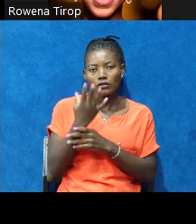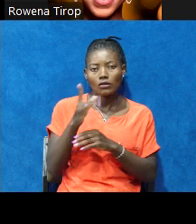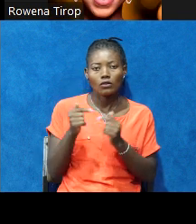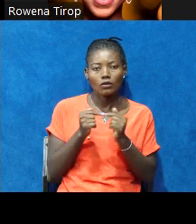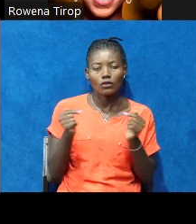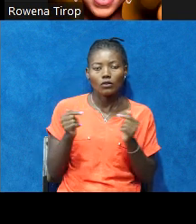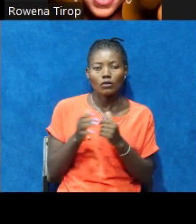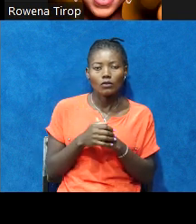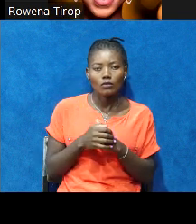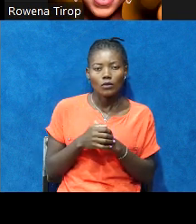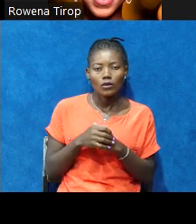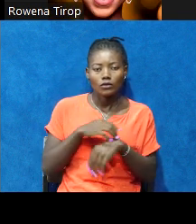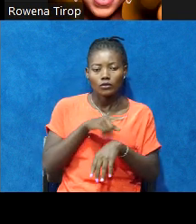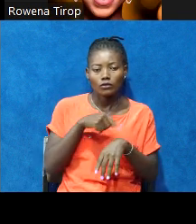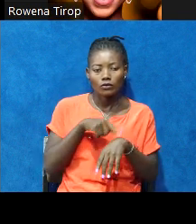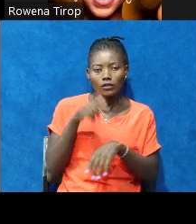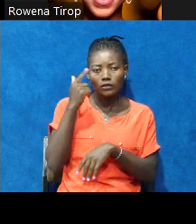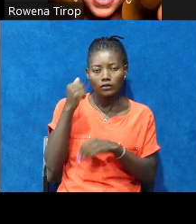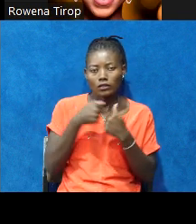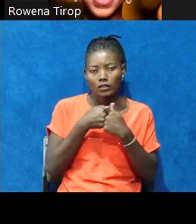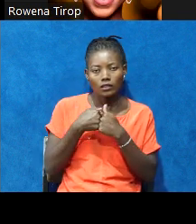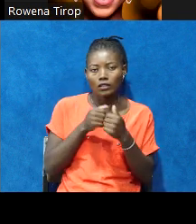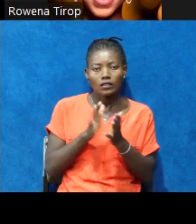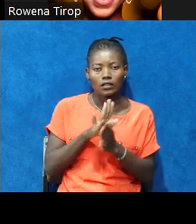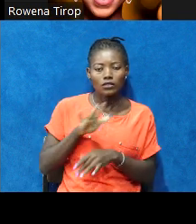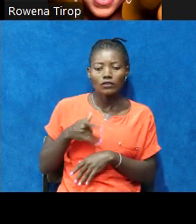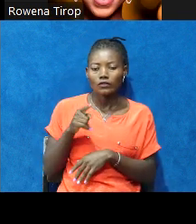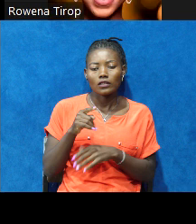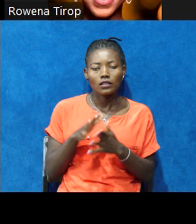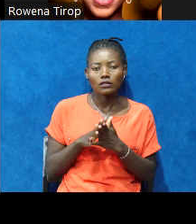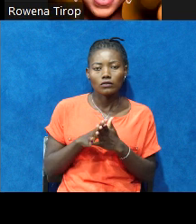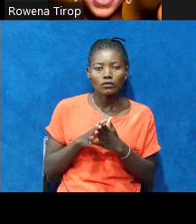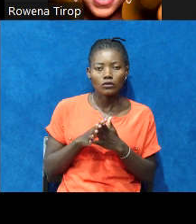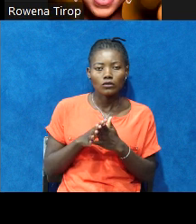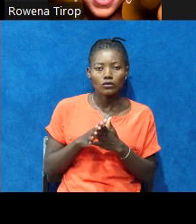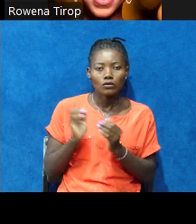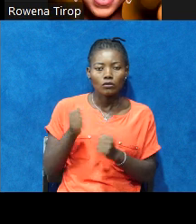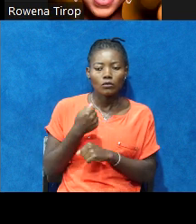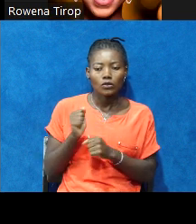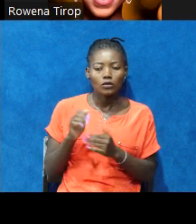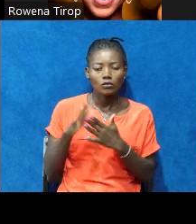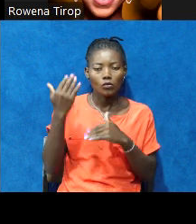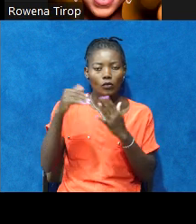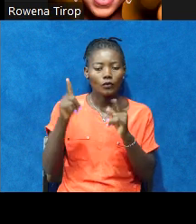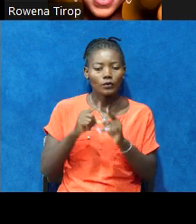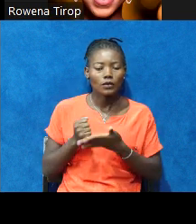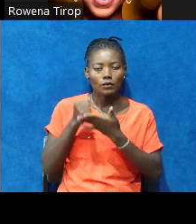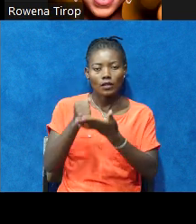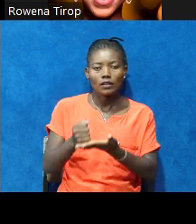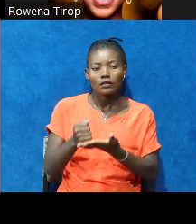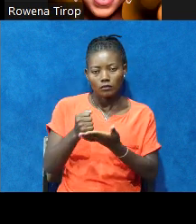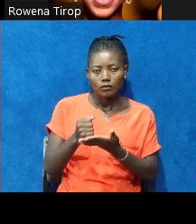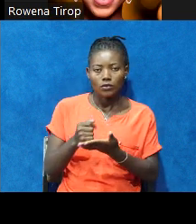opposed to when you see a challenge, you feel like you're completely defeated. Then helps you maintain an